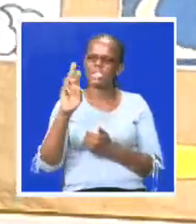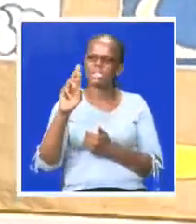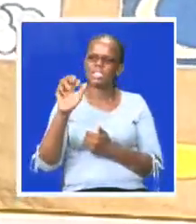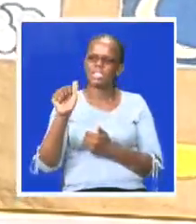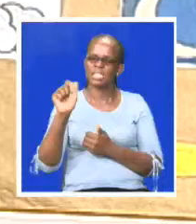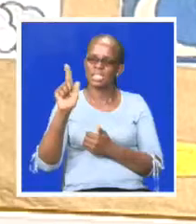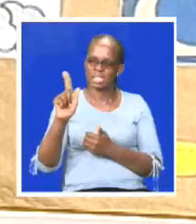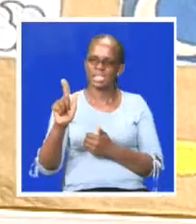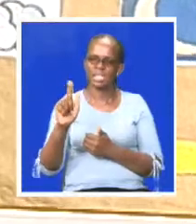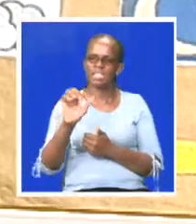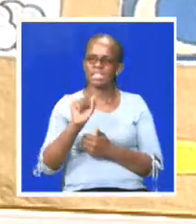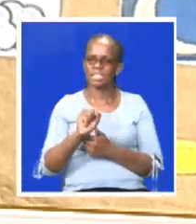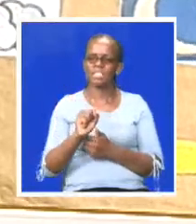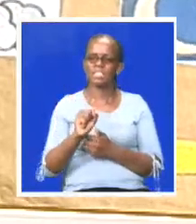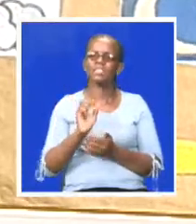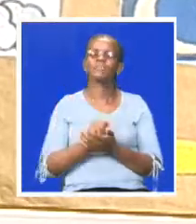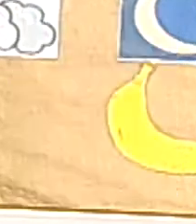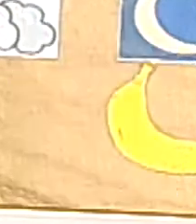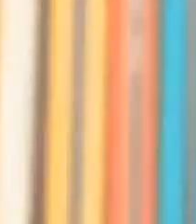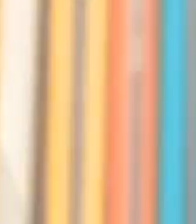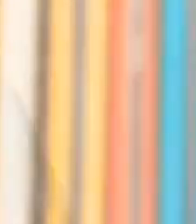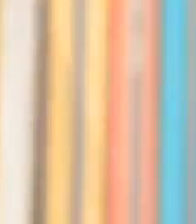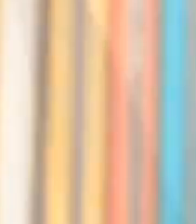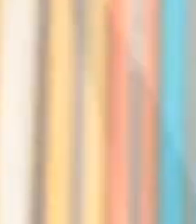Bebisile Hlajwayo. We will be right back after this.